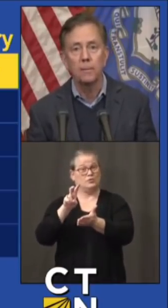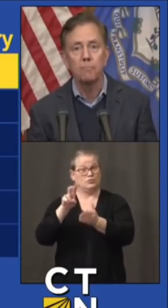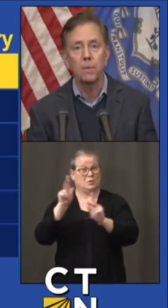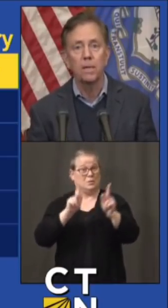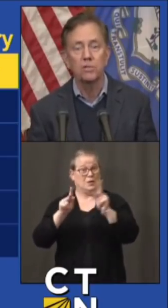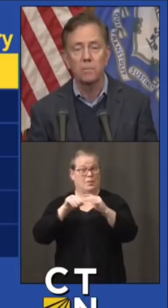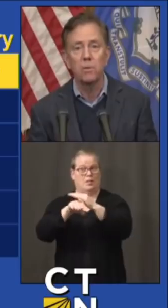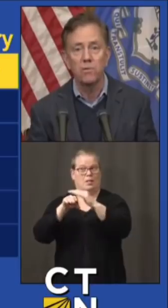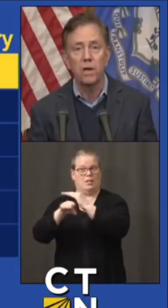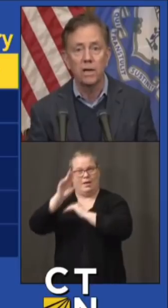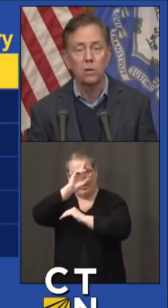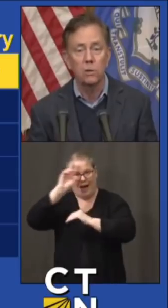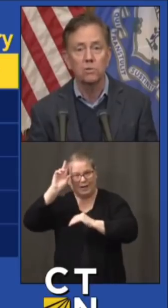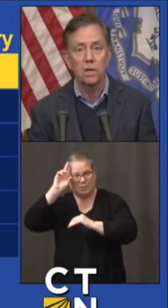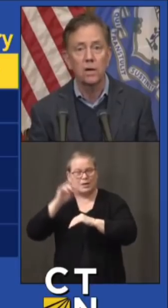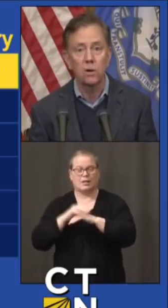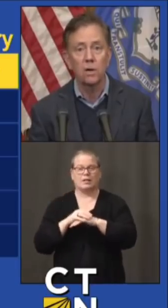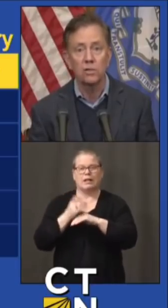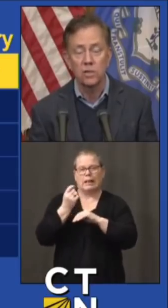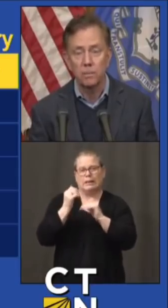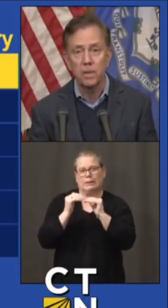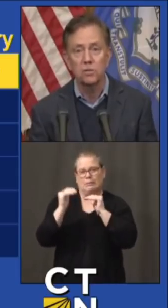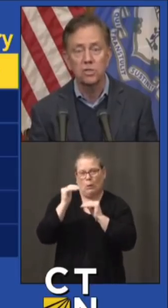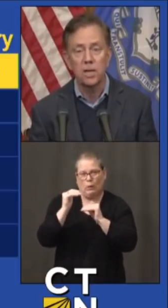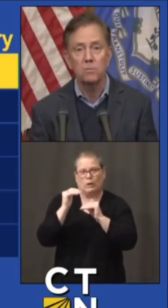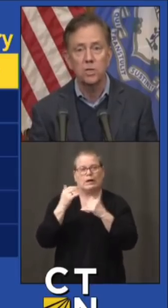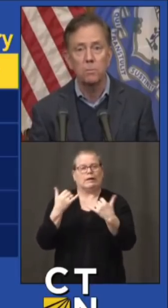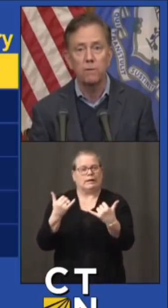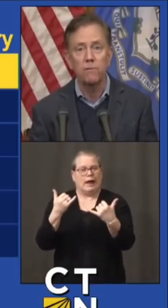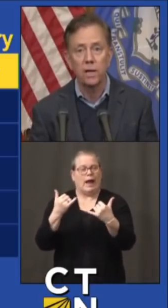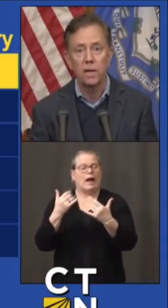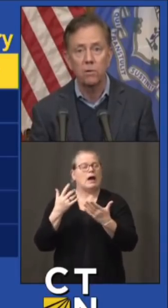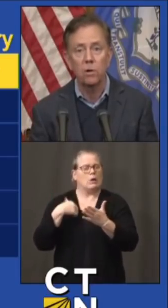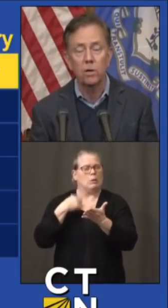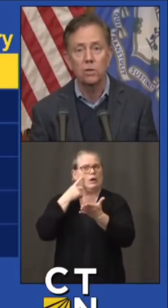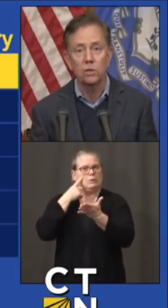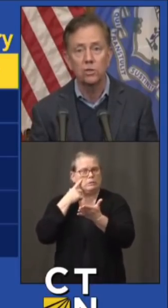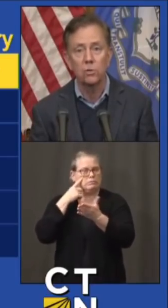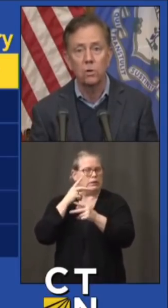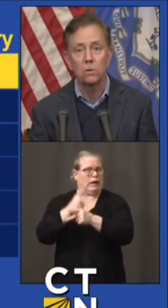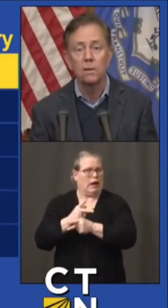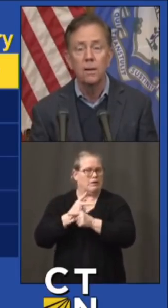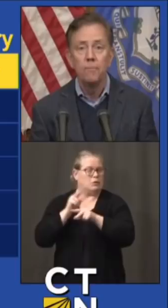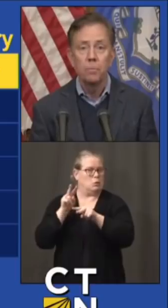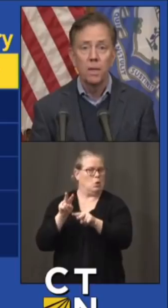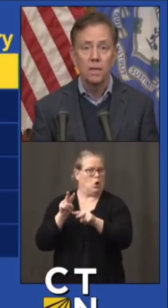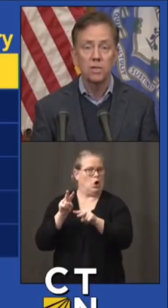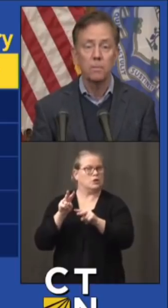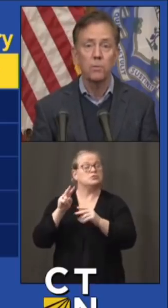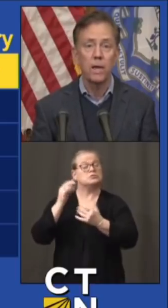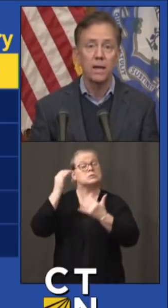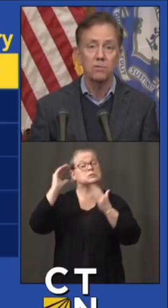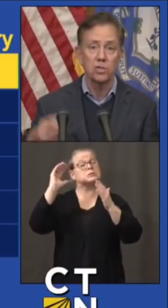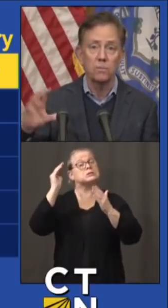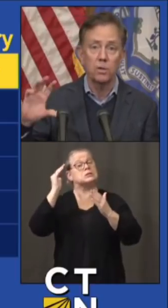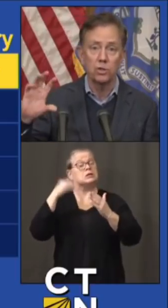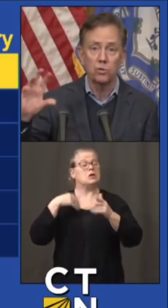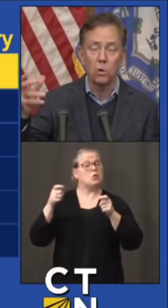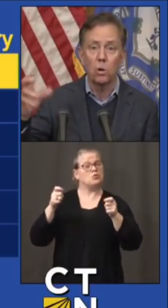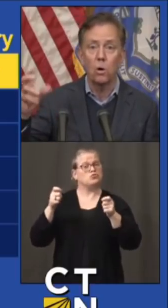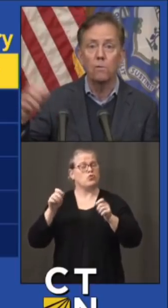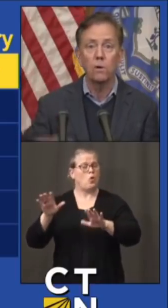but it's something we've got a close eye on. It's something that seems to be, for now, under control. It's something we have